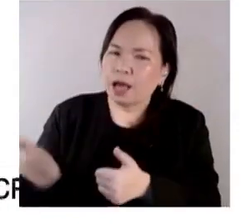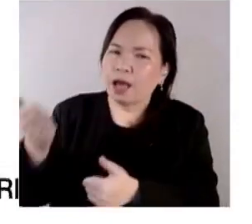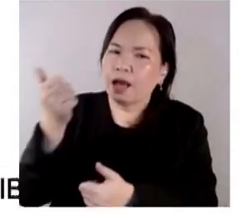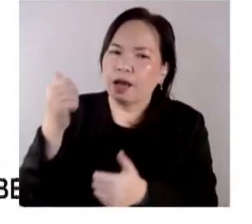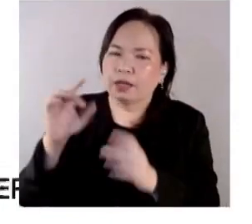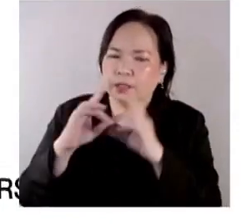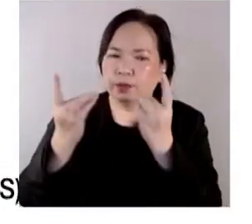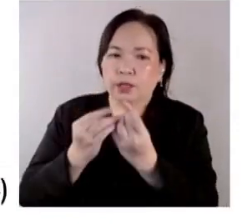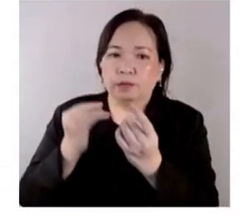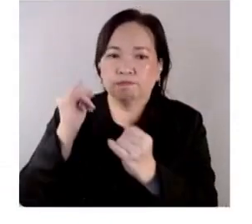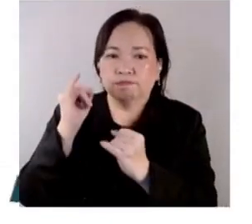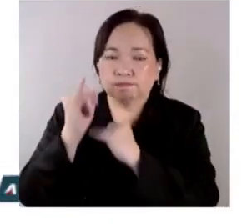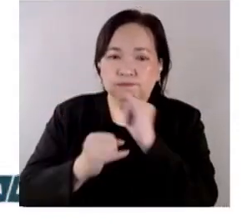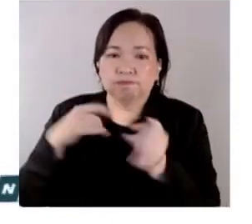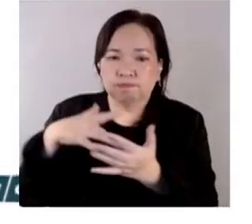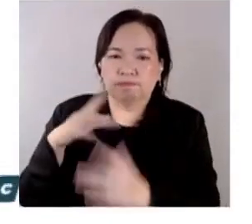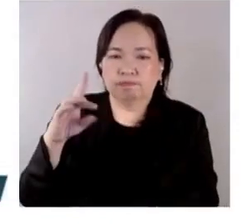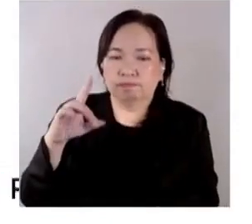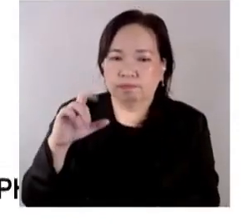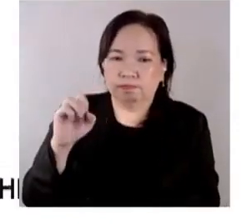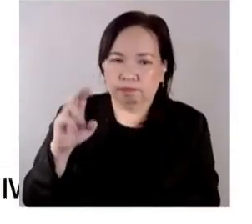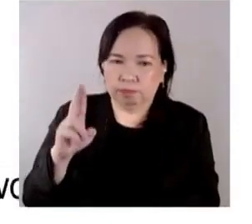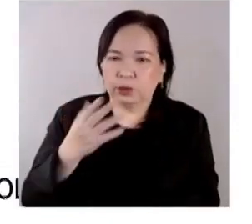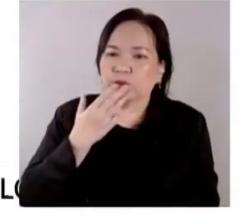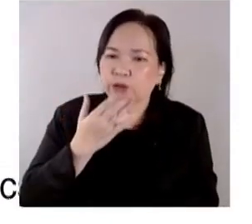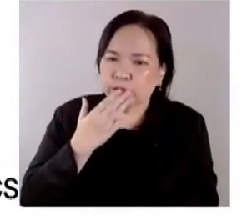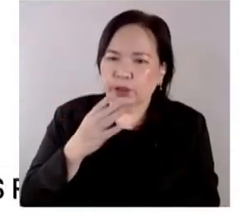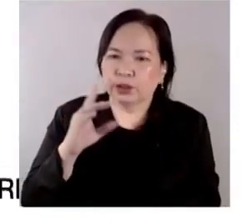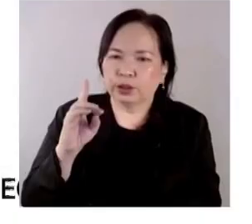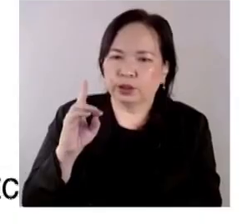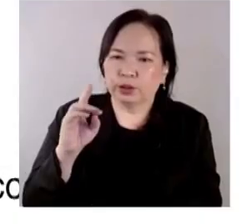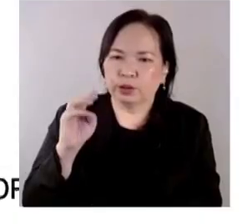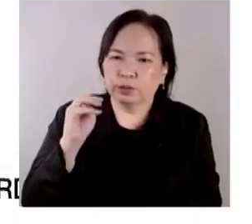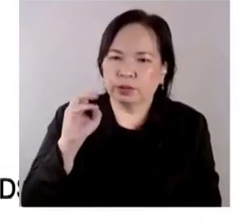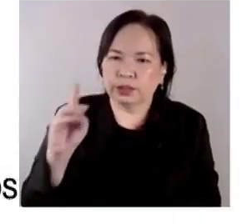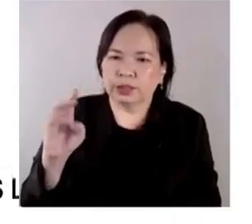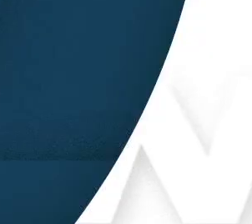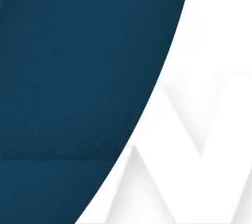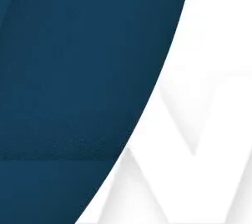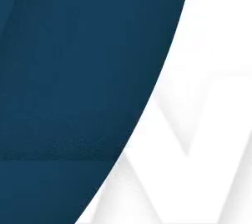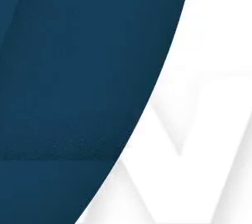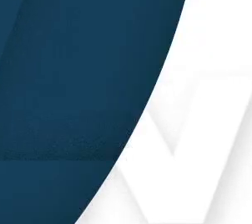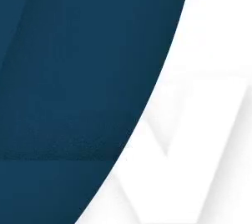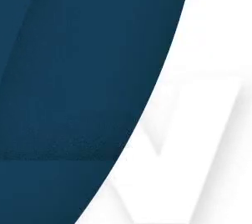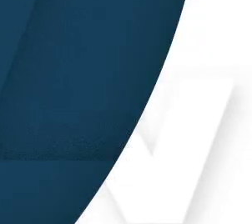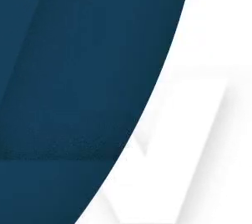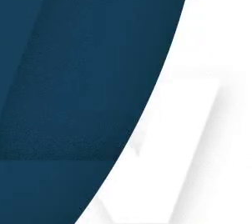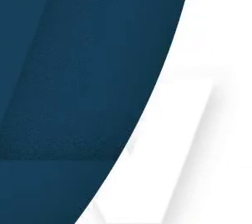Salle University. Thanks again for talking to us. Take care. Thank you very much again, Carmina. Have a great day. You too.